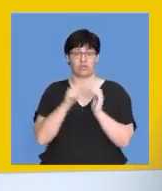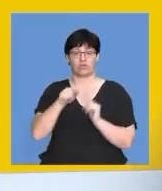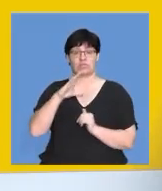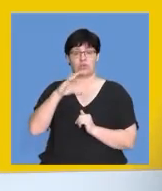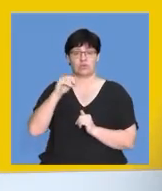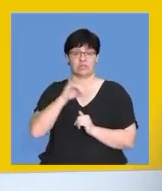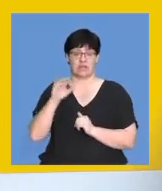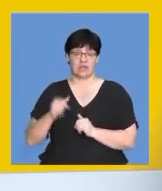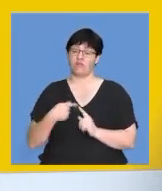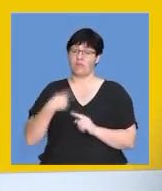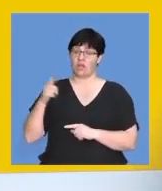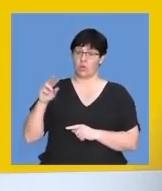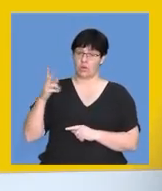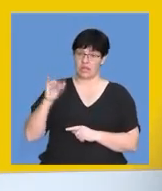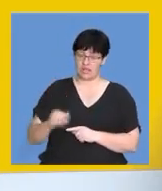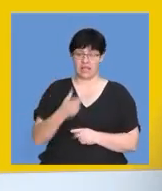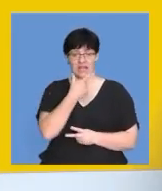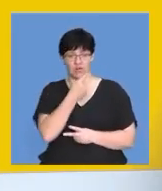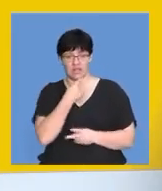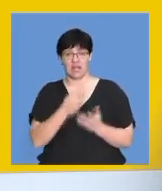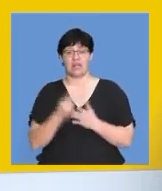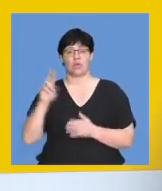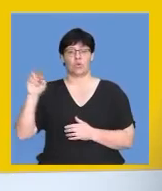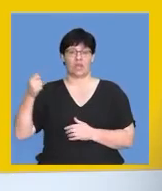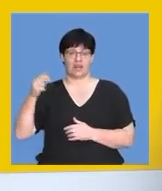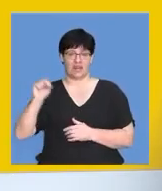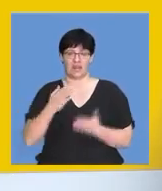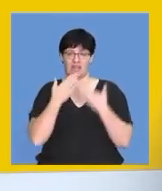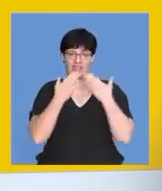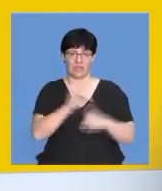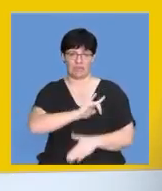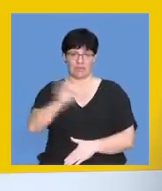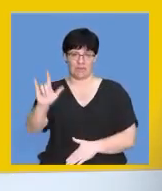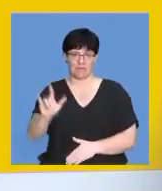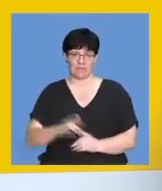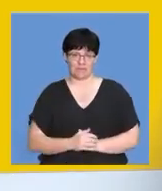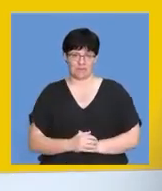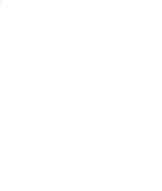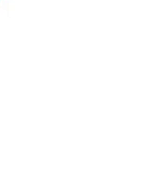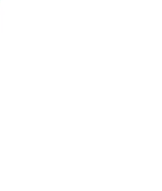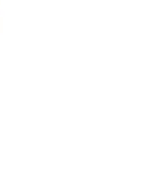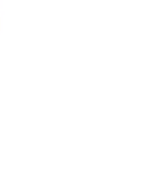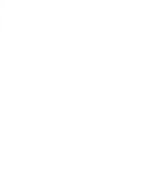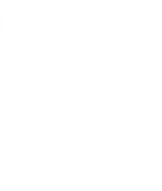www.wazamatrix.co.za. From me, Looney, Nicolene and Eugen, thank you and goodbye.